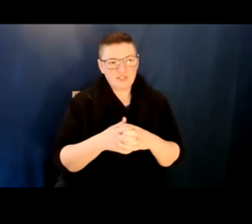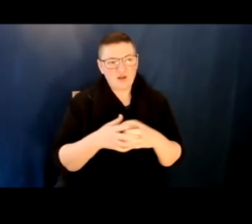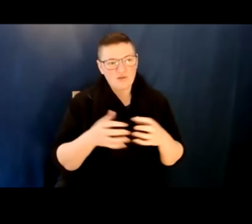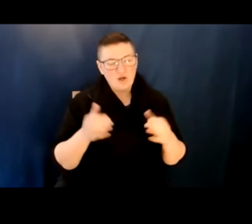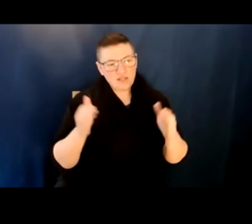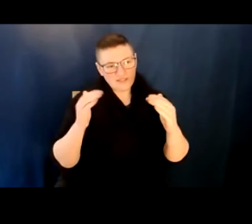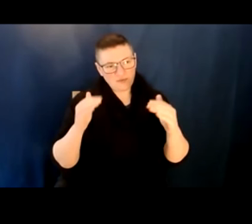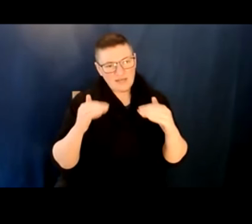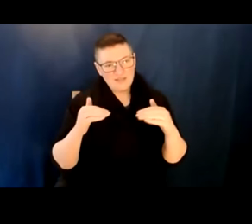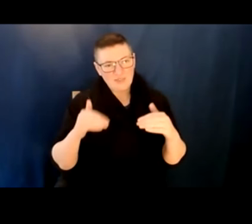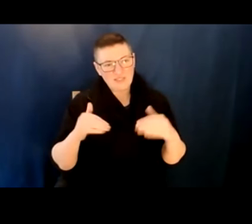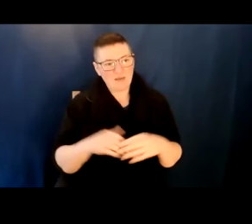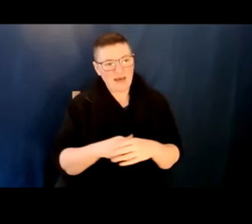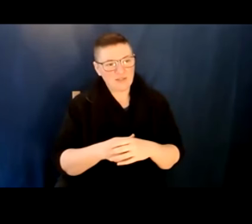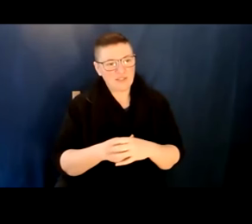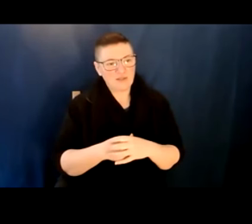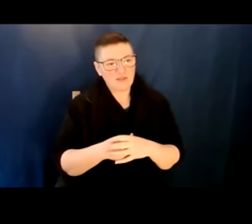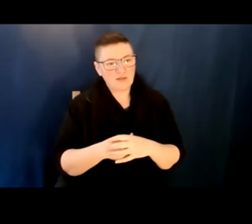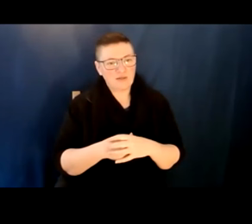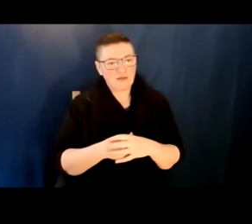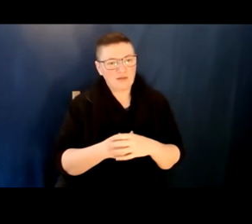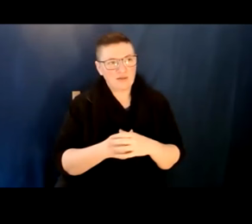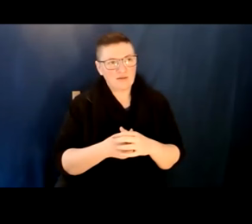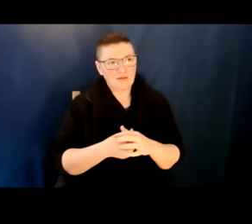There's just all these different ways that we talk about